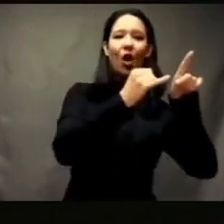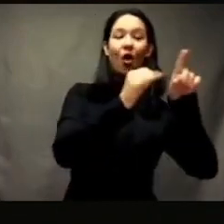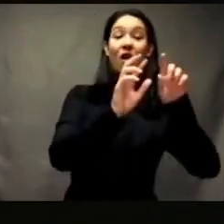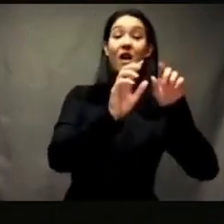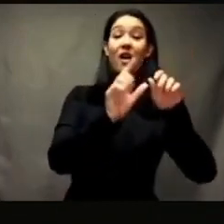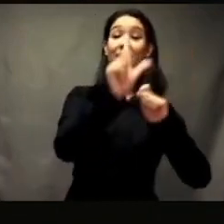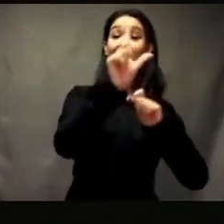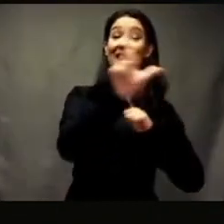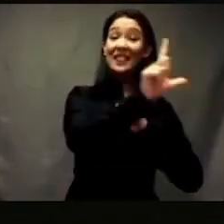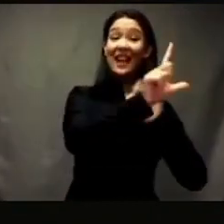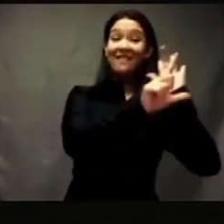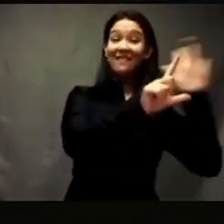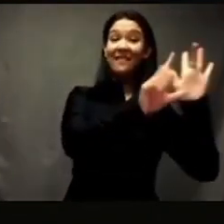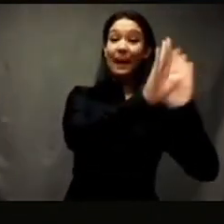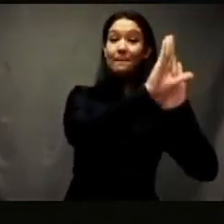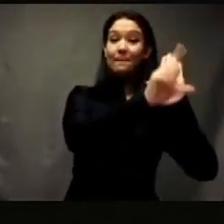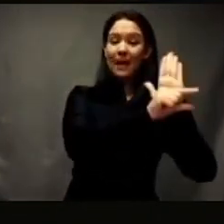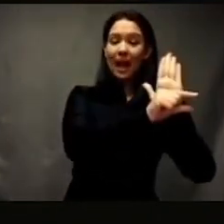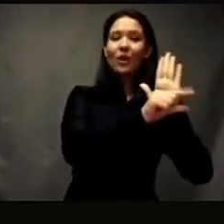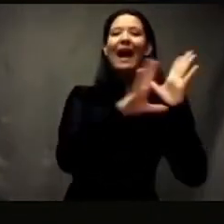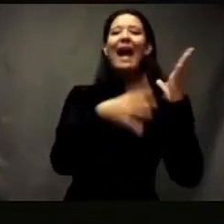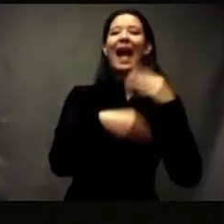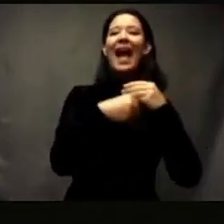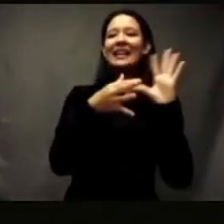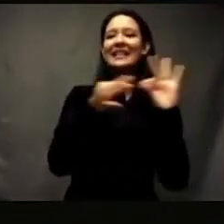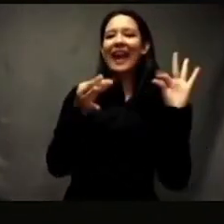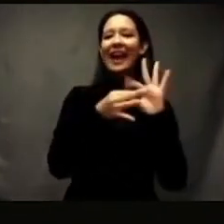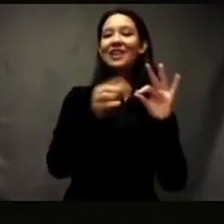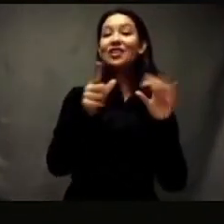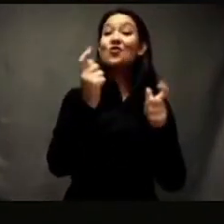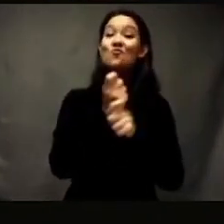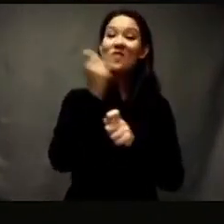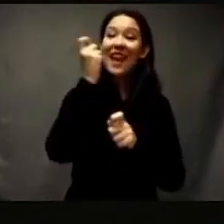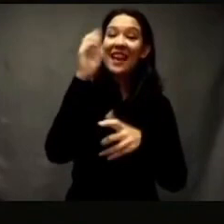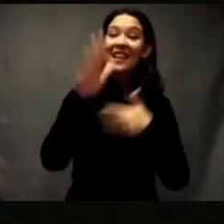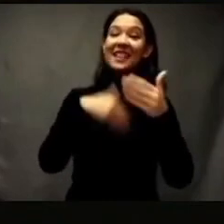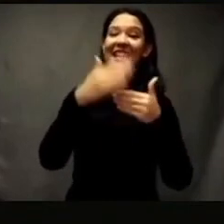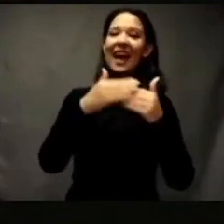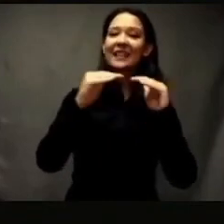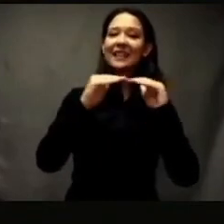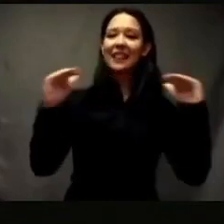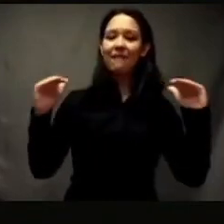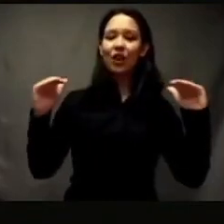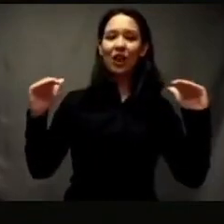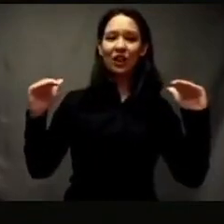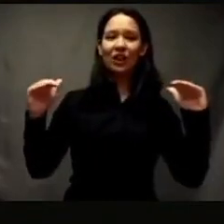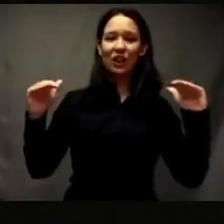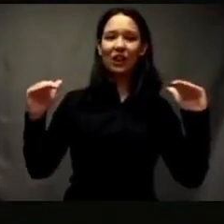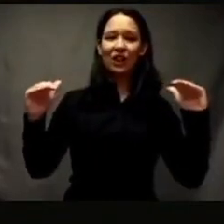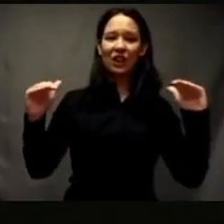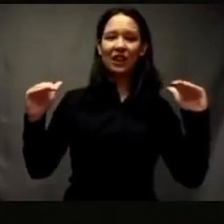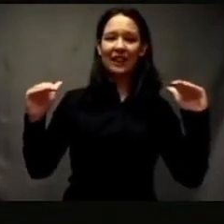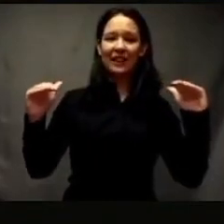that whoever's playing my game knows that they won and that they're gonna go to the next level. So